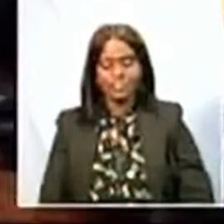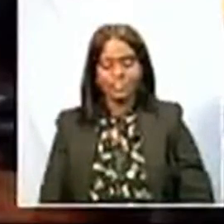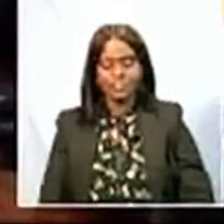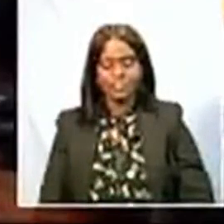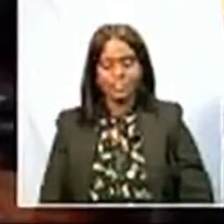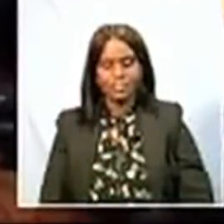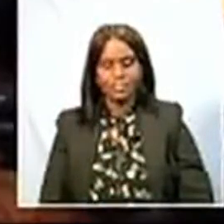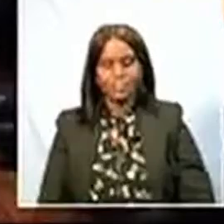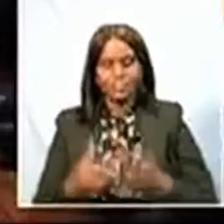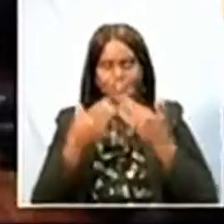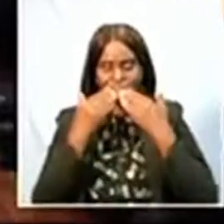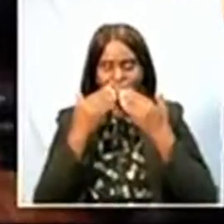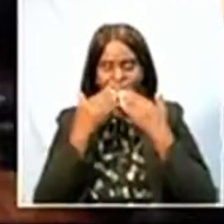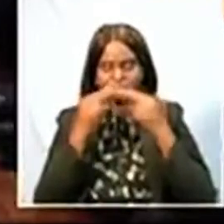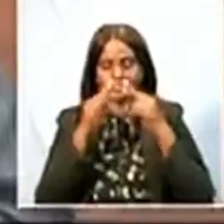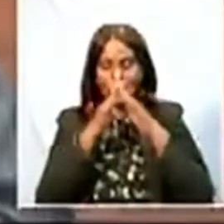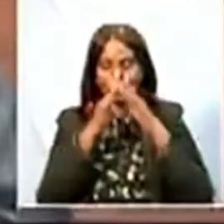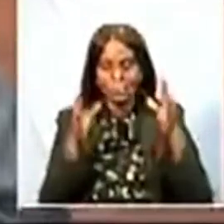Thank you very much.